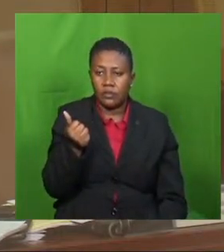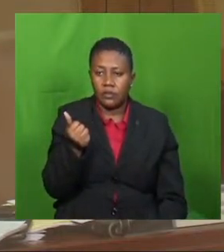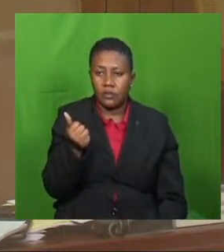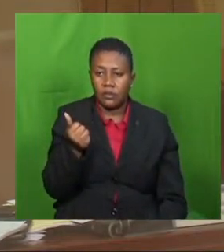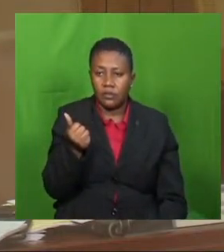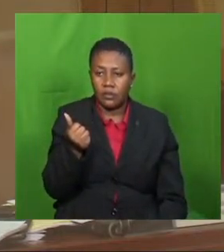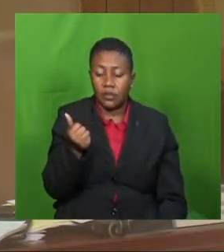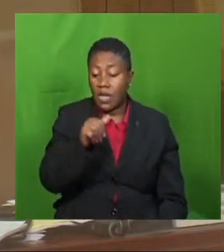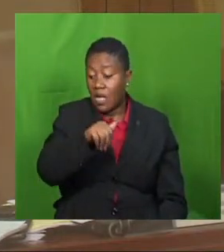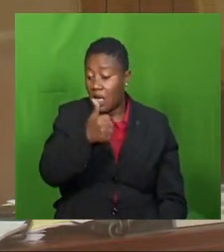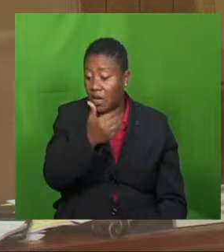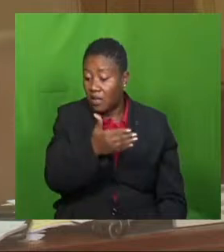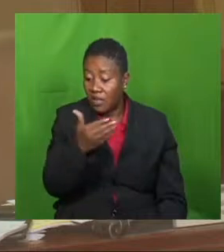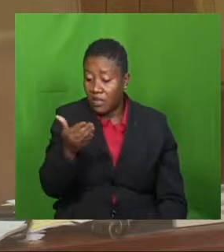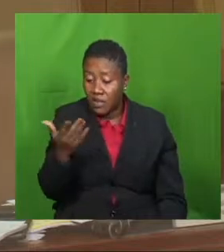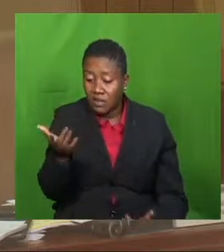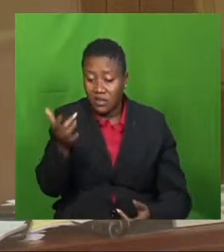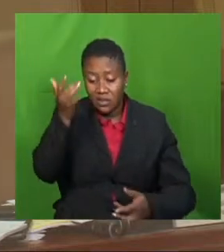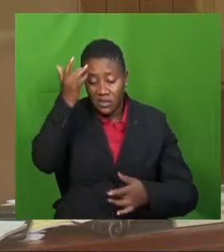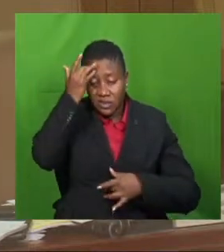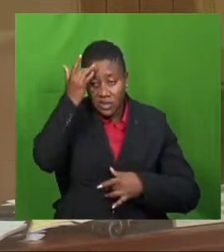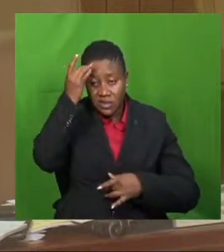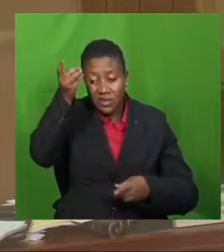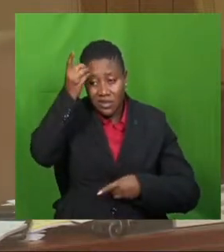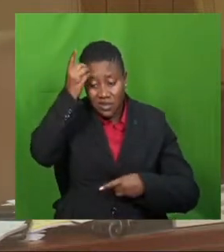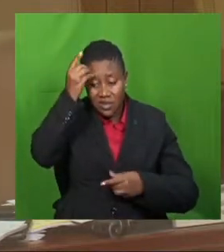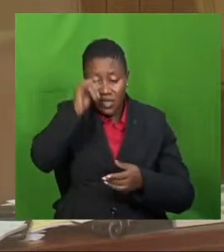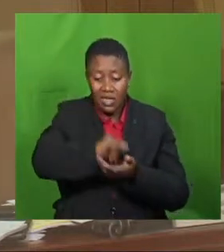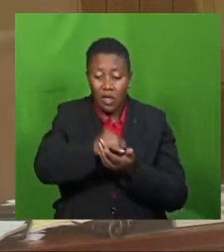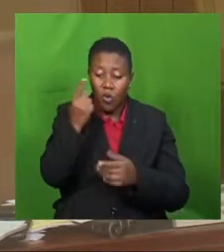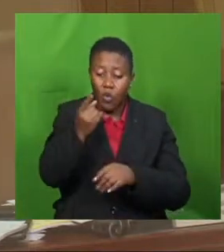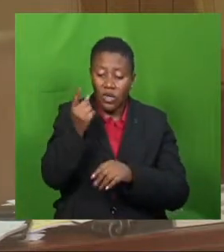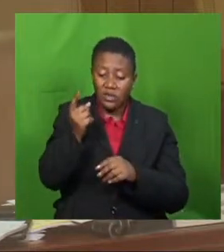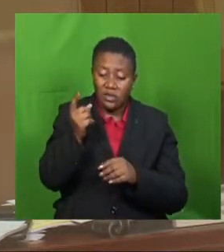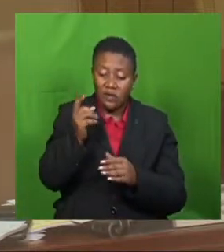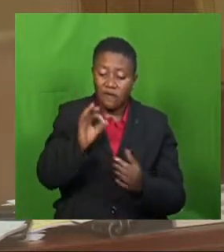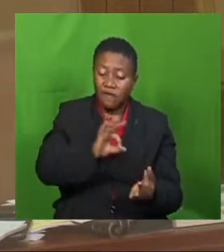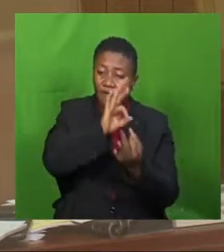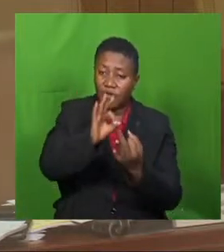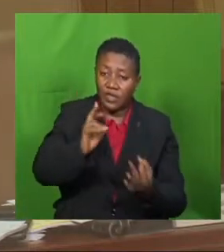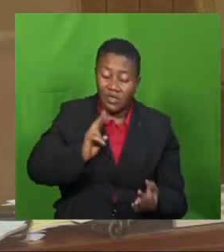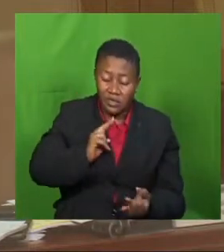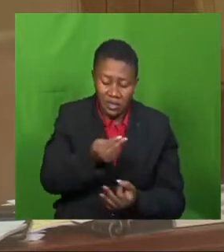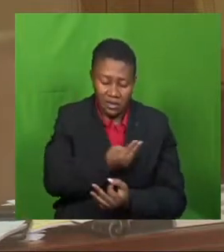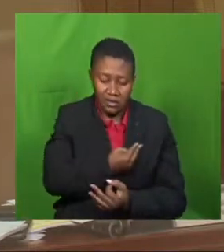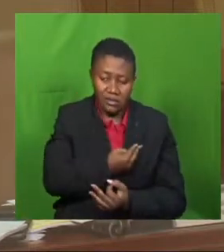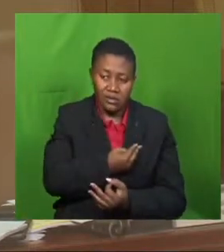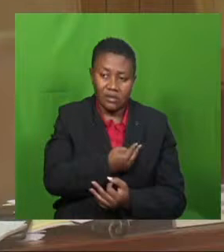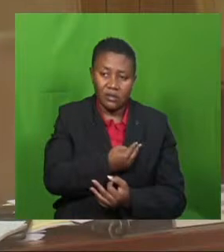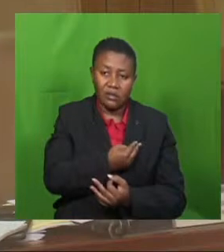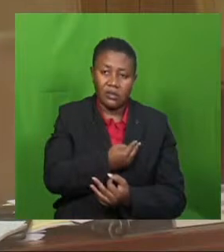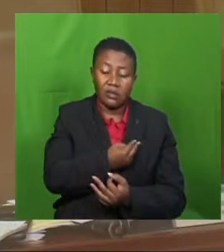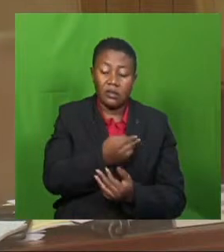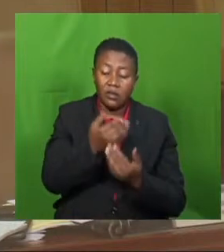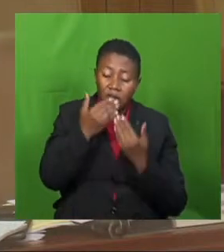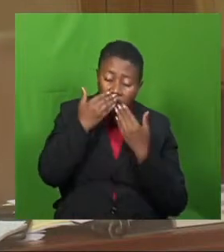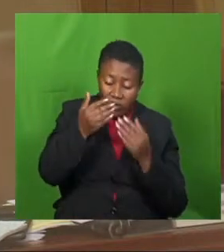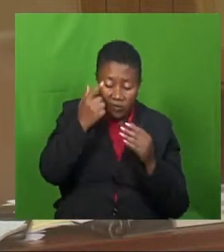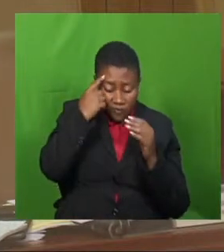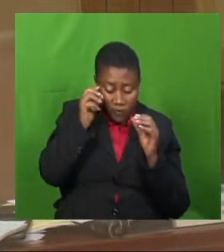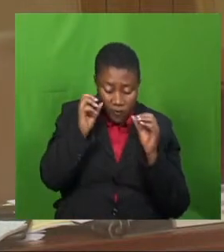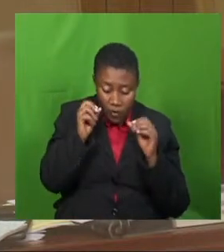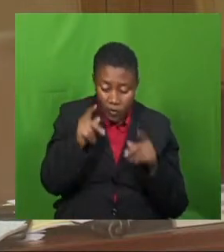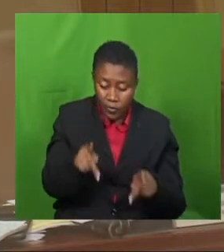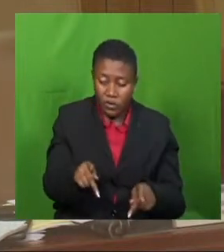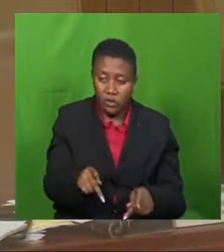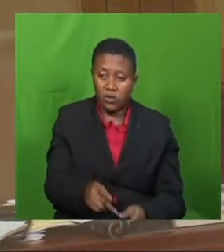always confront us, that puts us at a very bad and wrong corner. On that score, I want to thank you for the opportunity. Thank you,